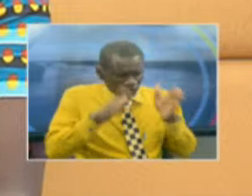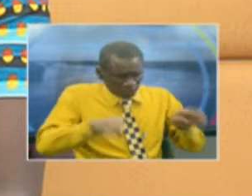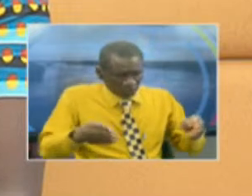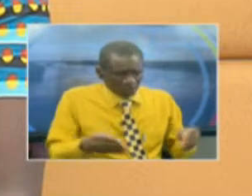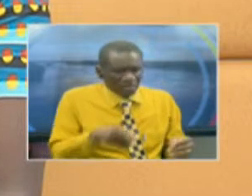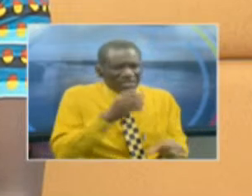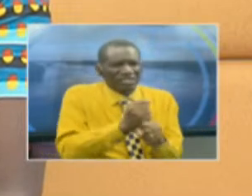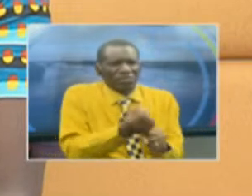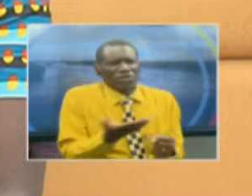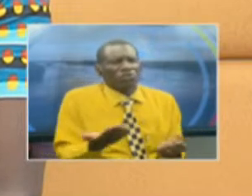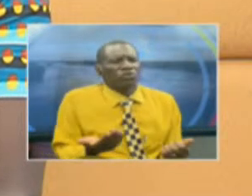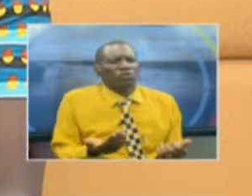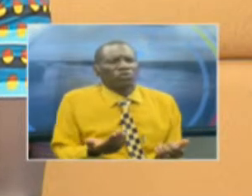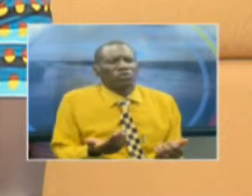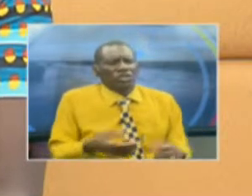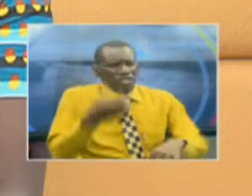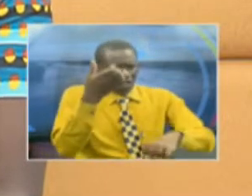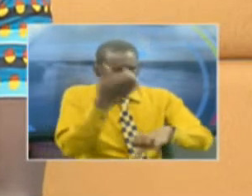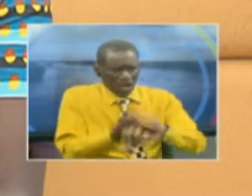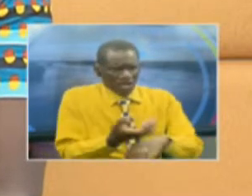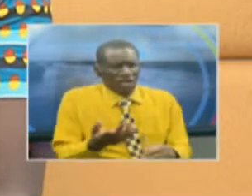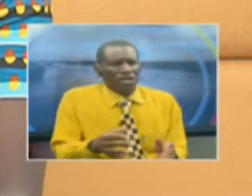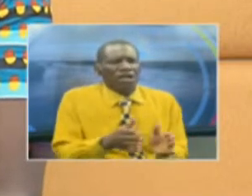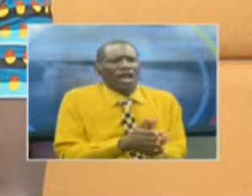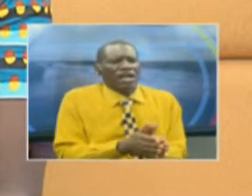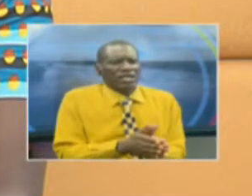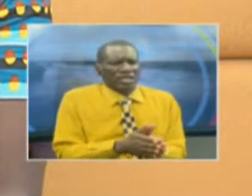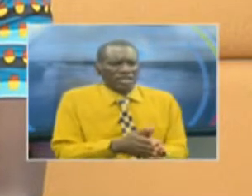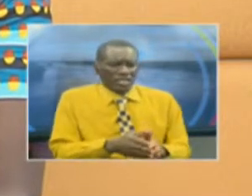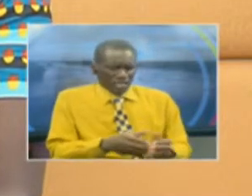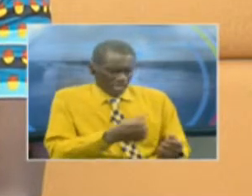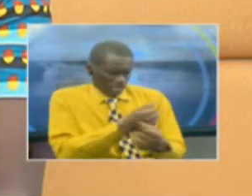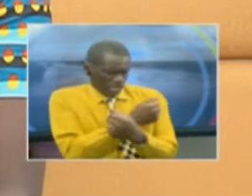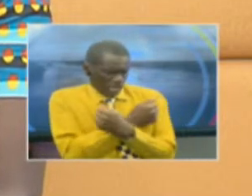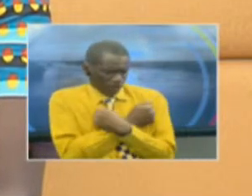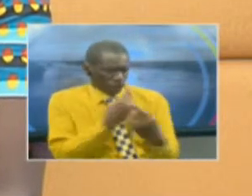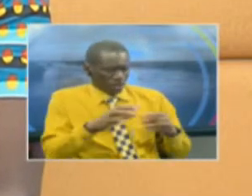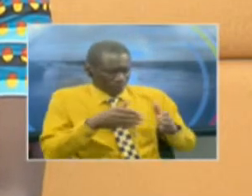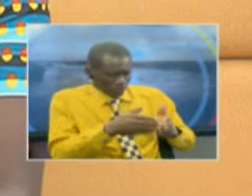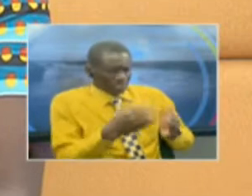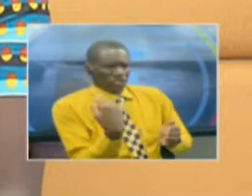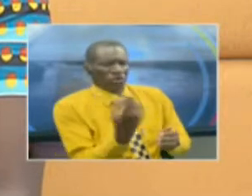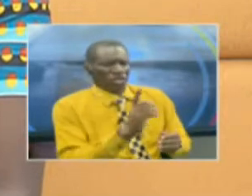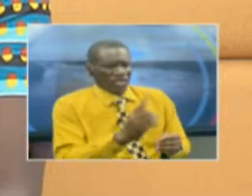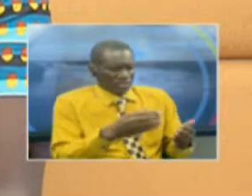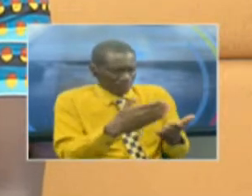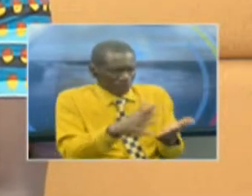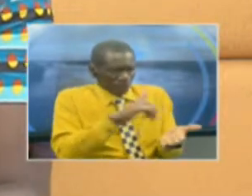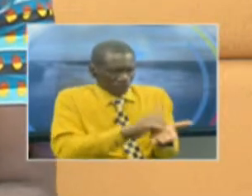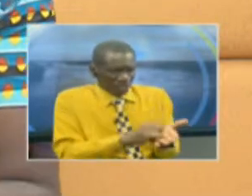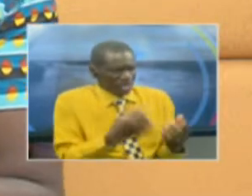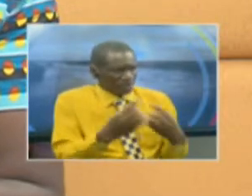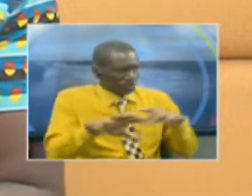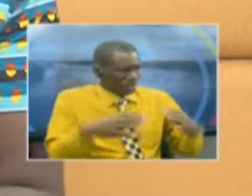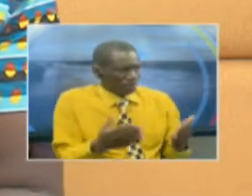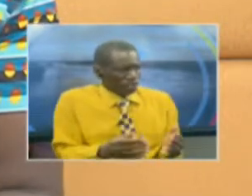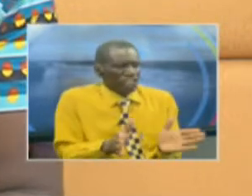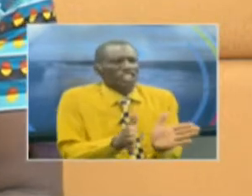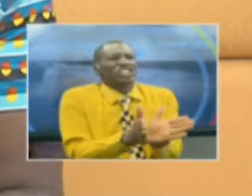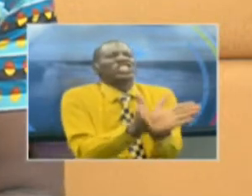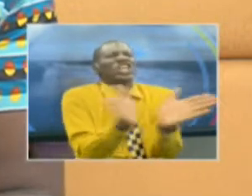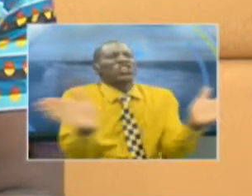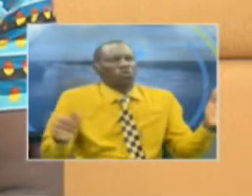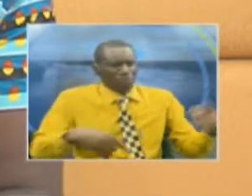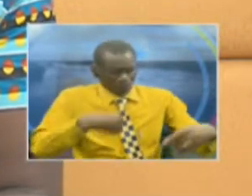makes intimacy very difficult. And in intimacy, I'm not talking about sex, although it's part of it. I am talking about the holistic